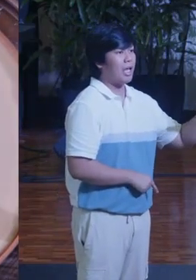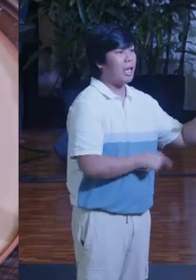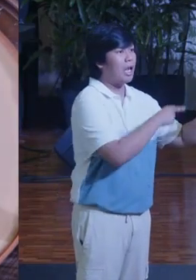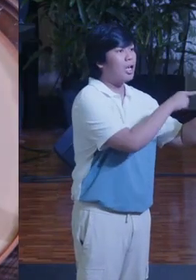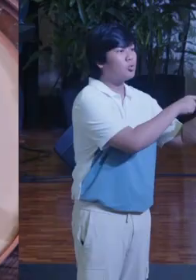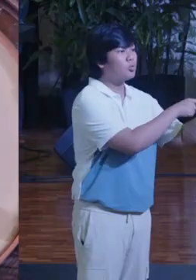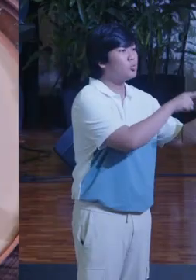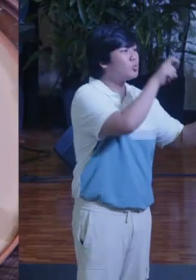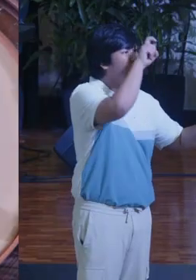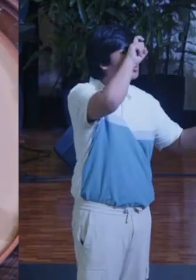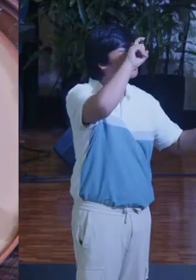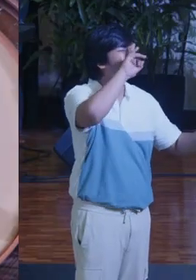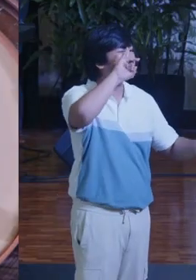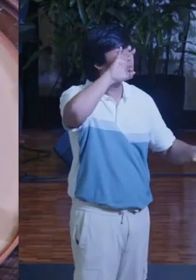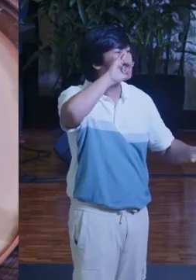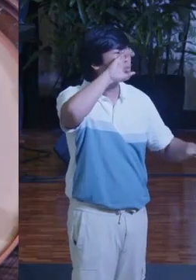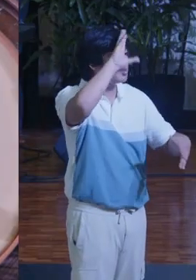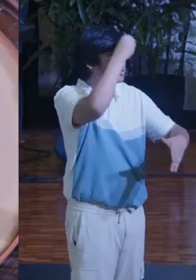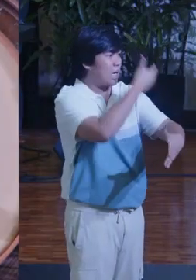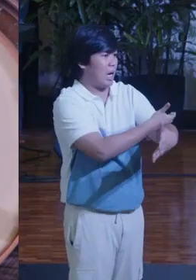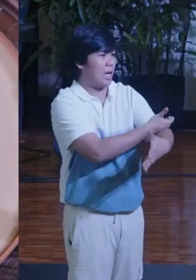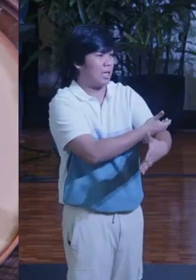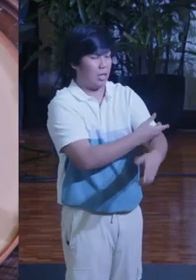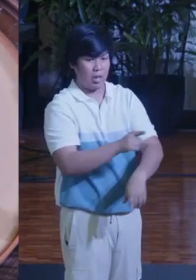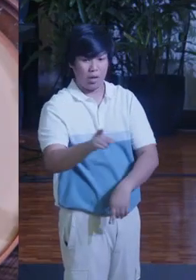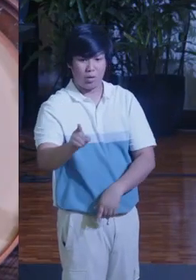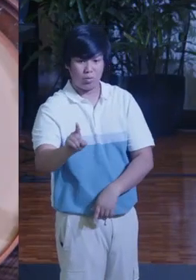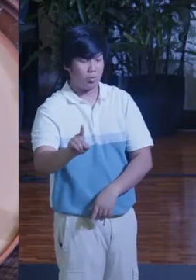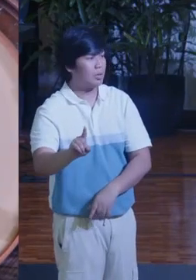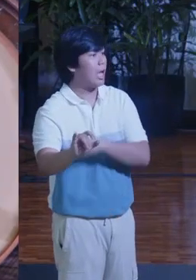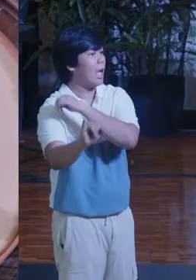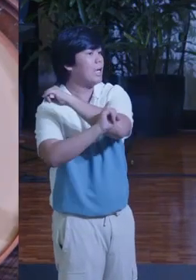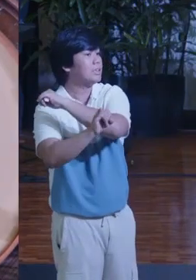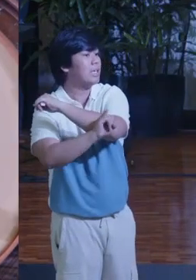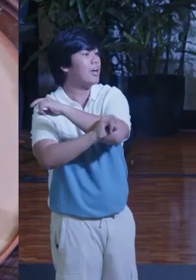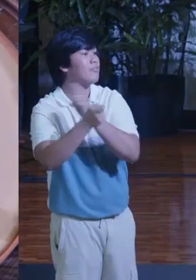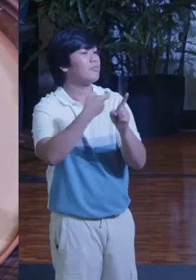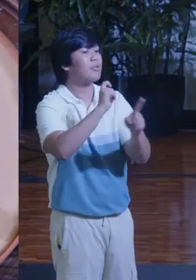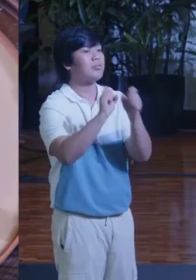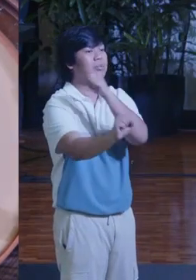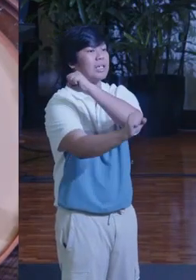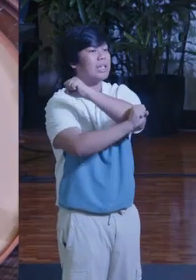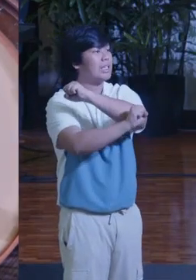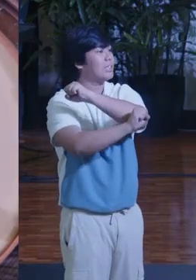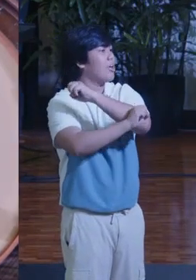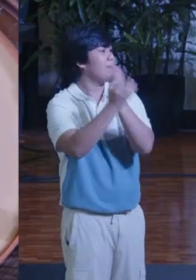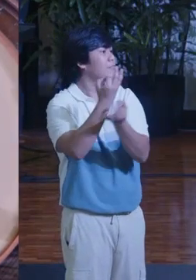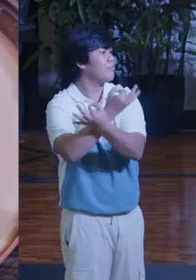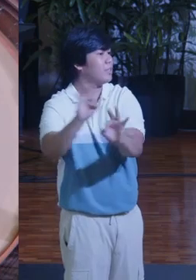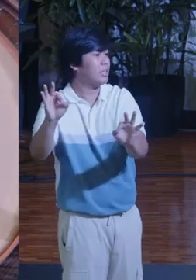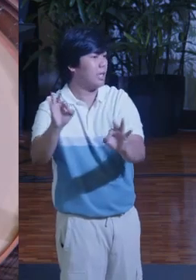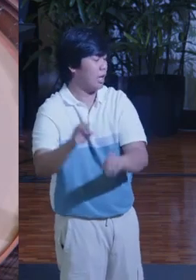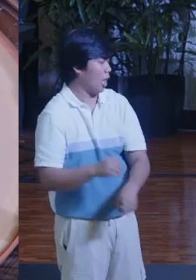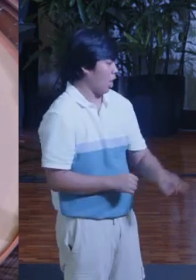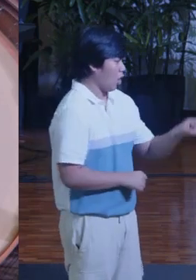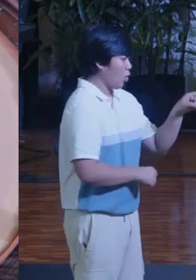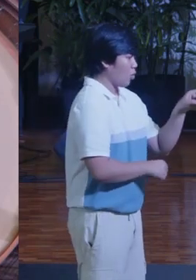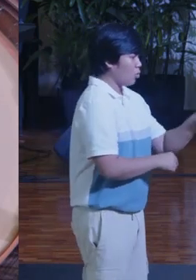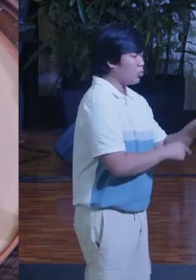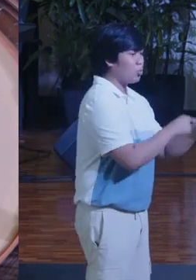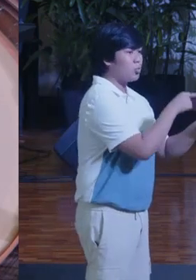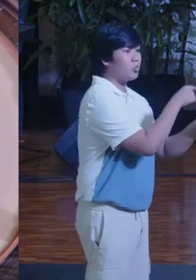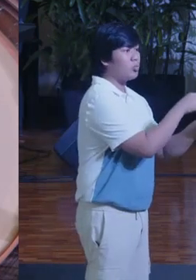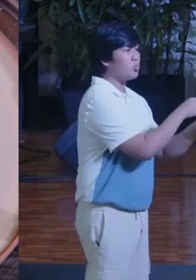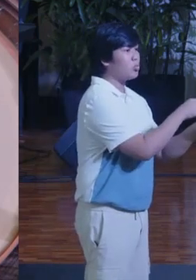woman and one by a free woman. But the son of the slave was born according to the